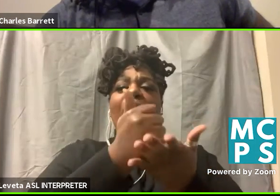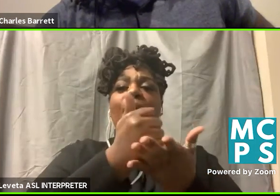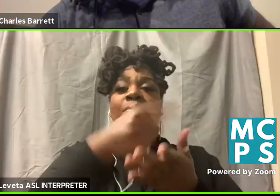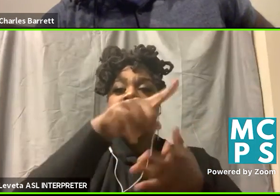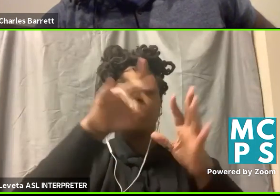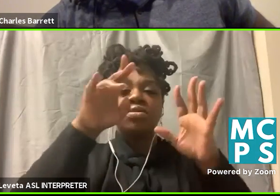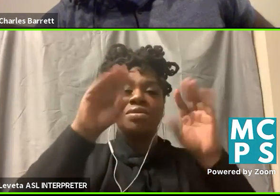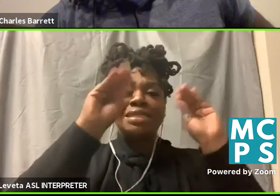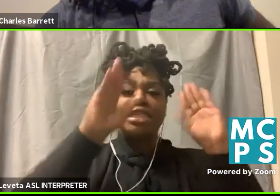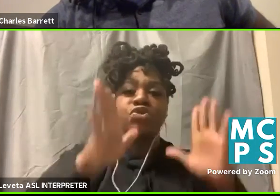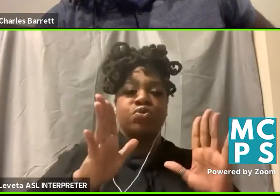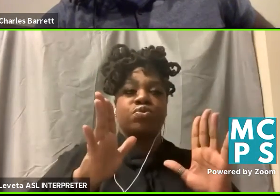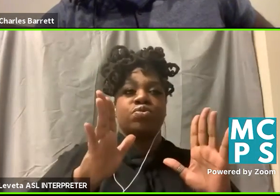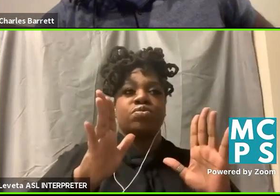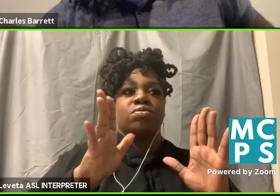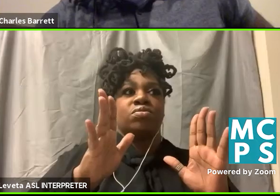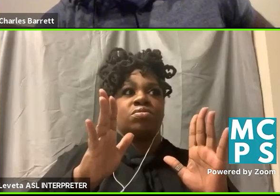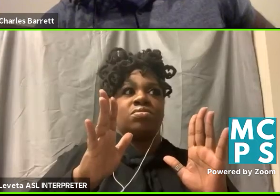bias?